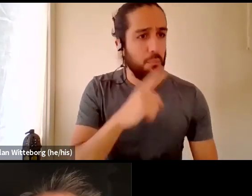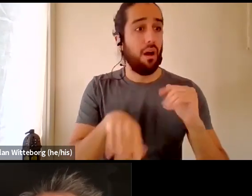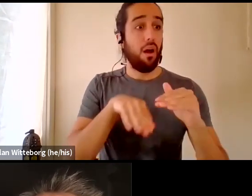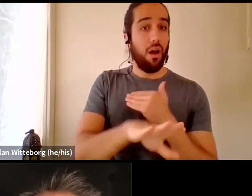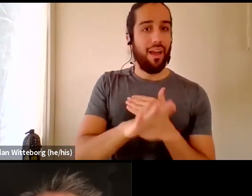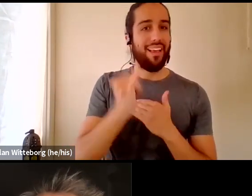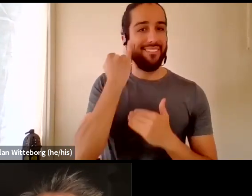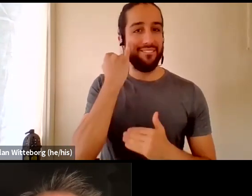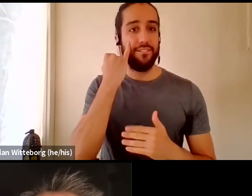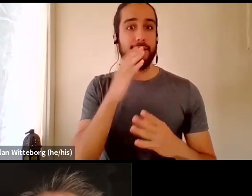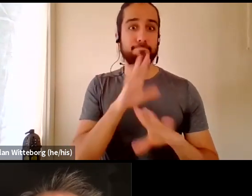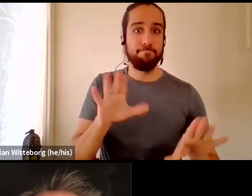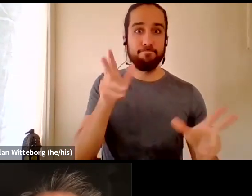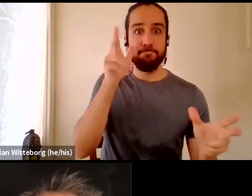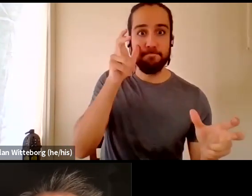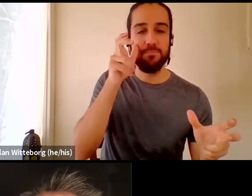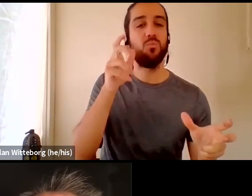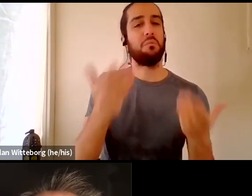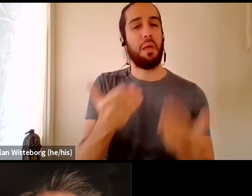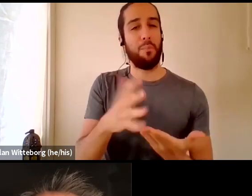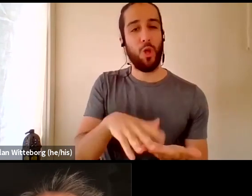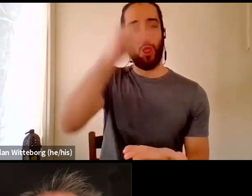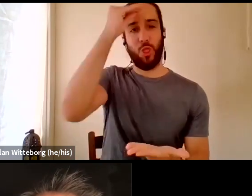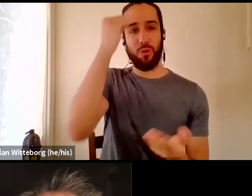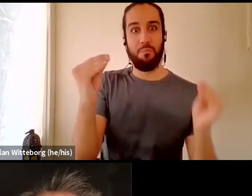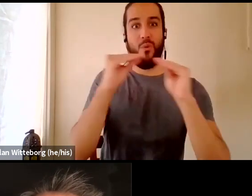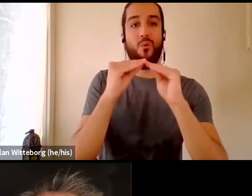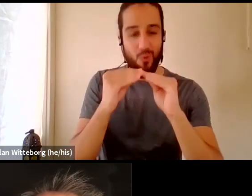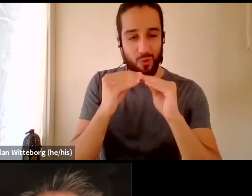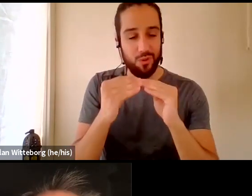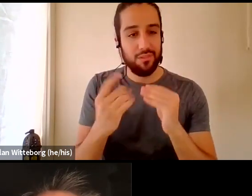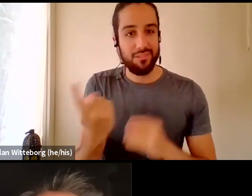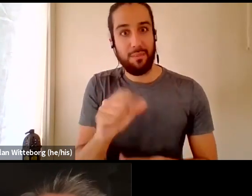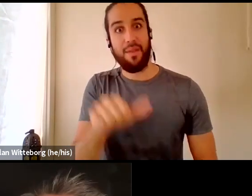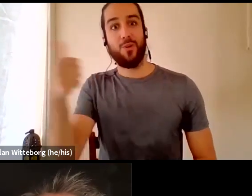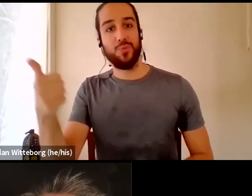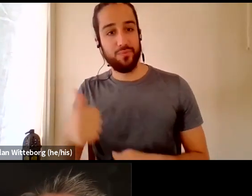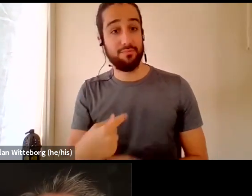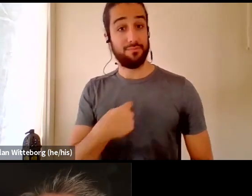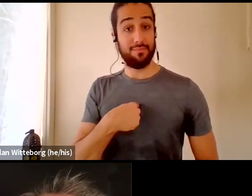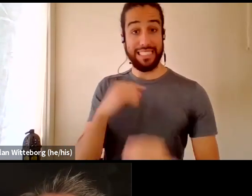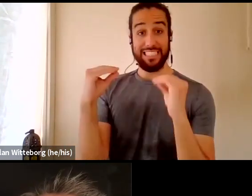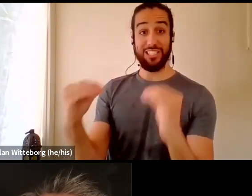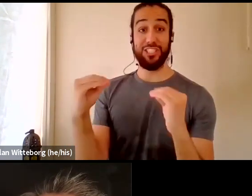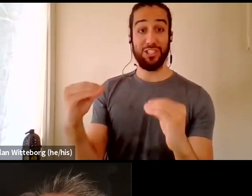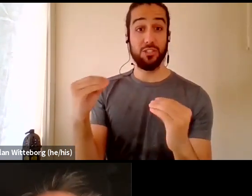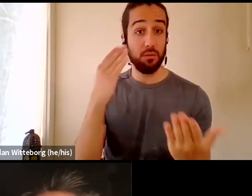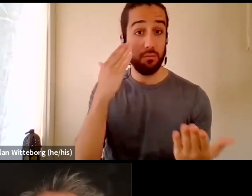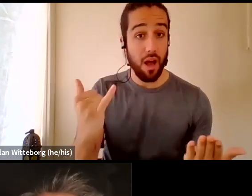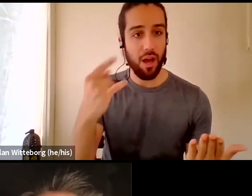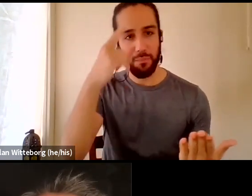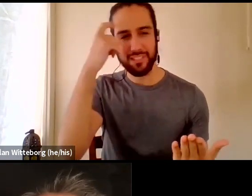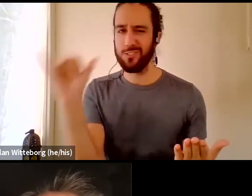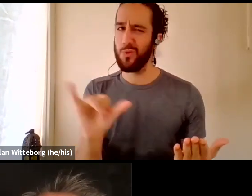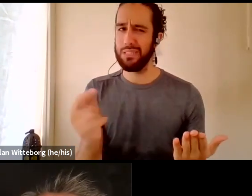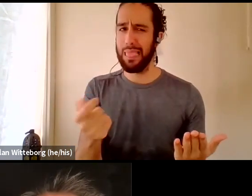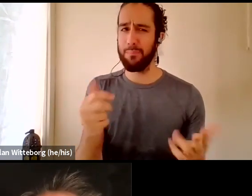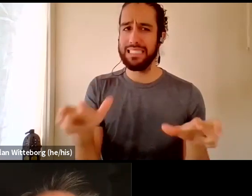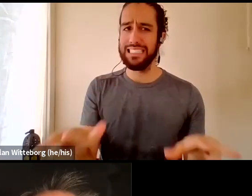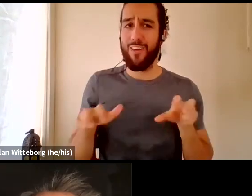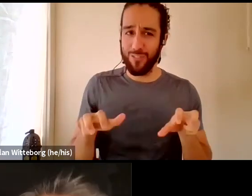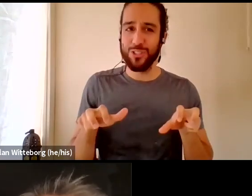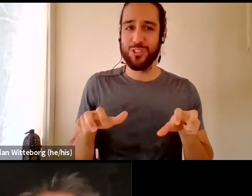And you know, I teach because I teach because it's also kind of a selfish act, because they teach me